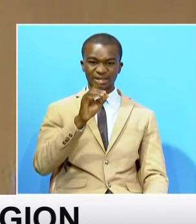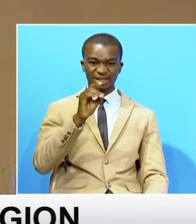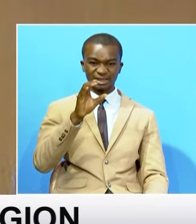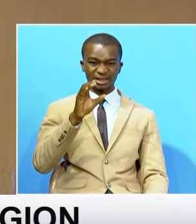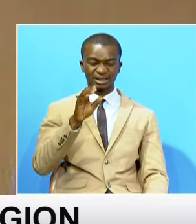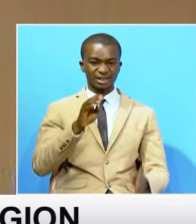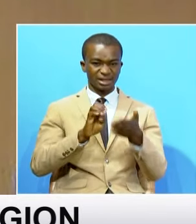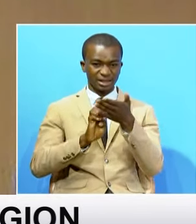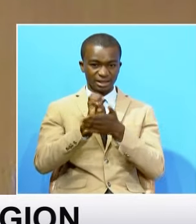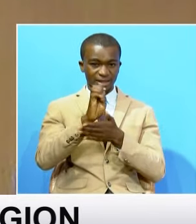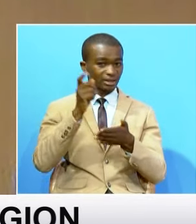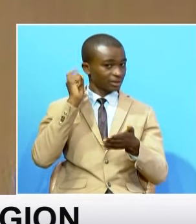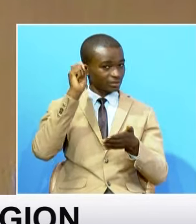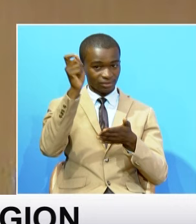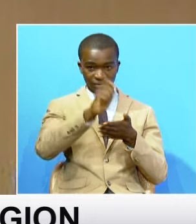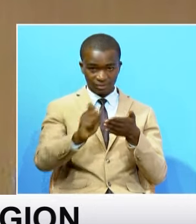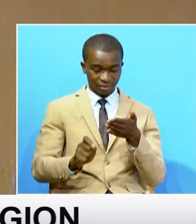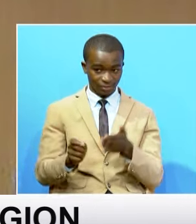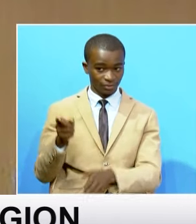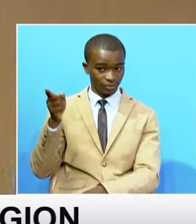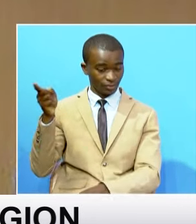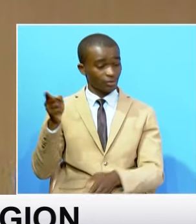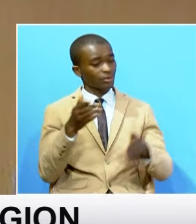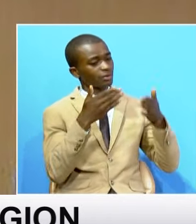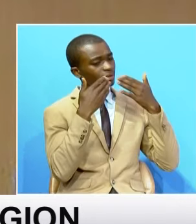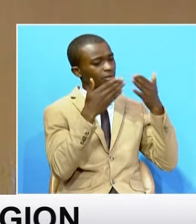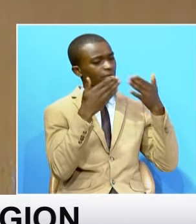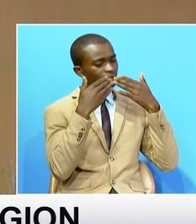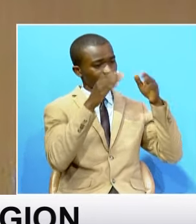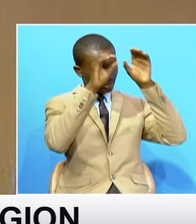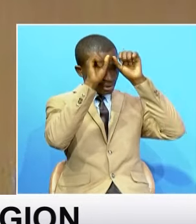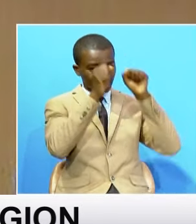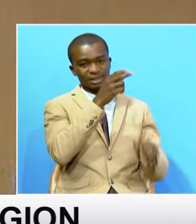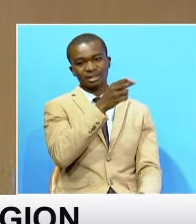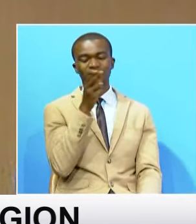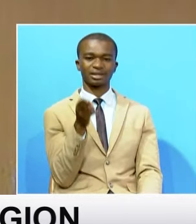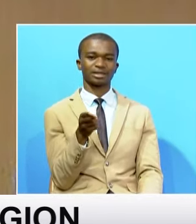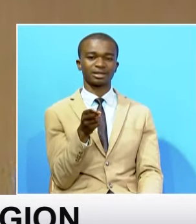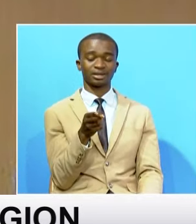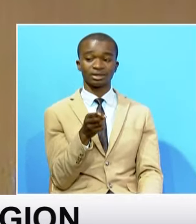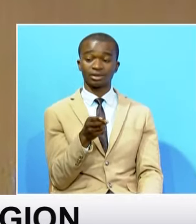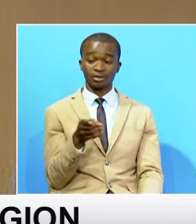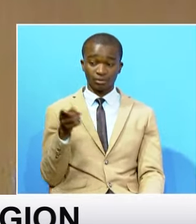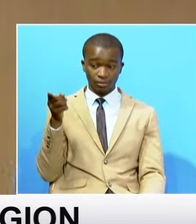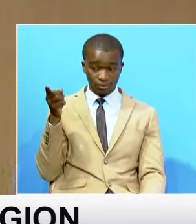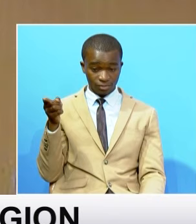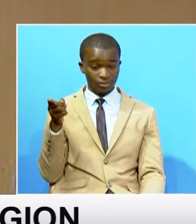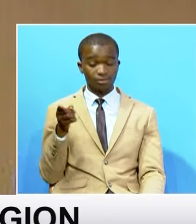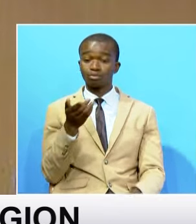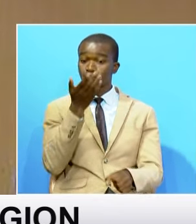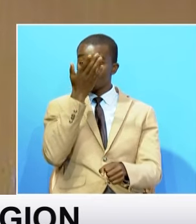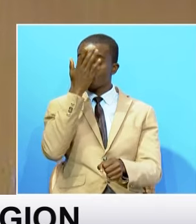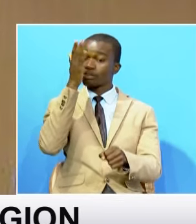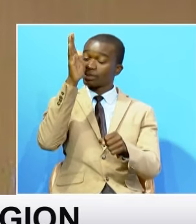Magosi appreciated Mr. Hichilema for his leadership and assured Dr. Samia Suluhu Hassan of